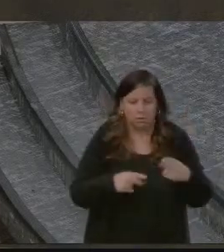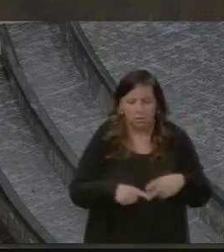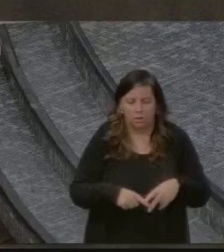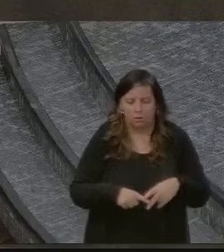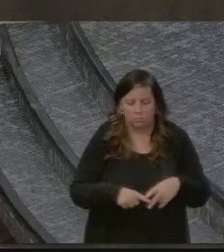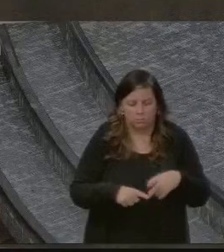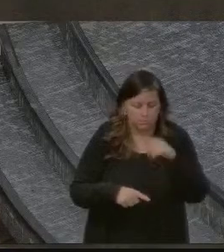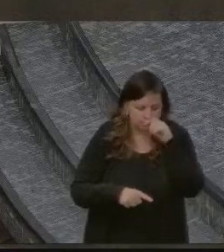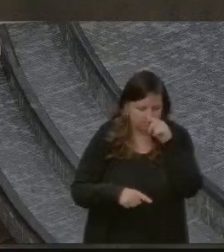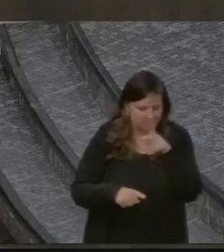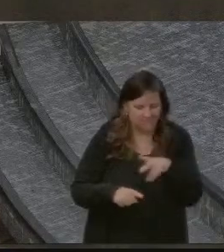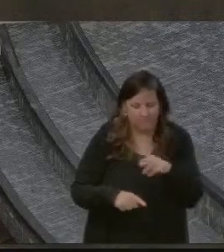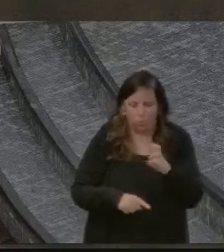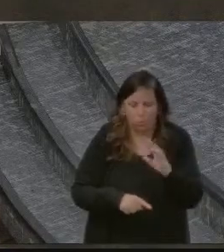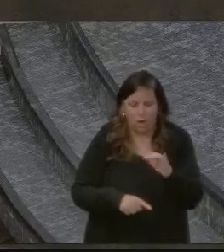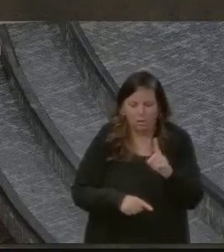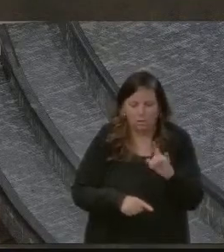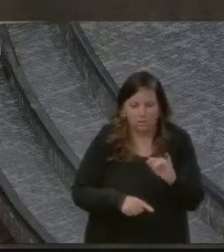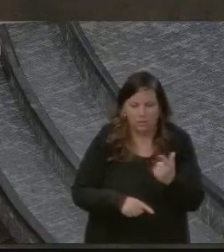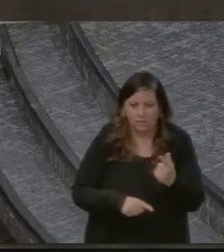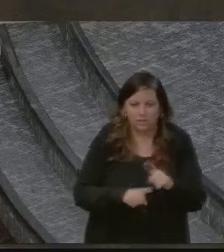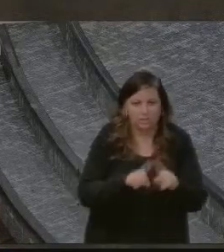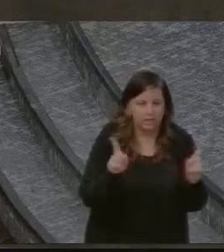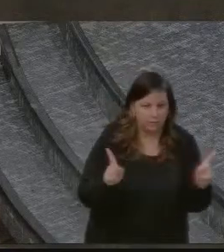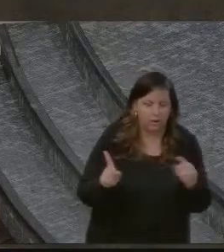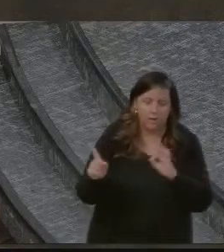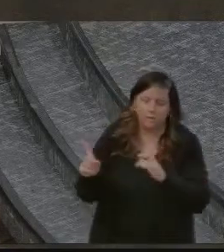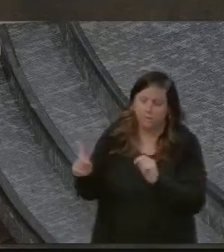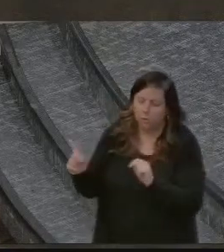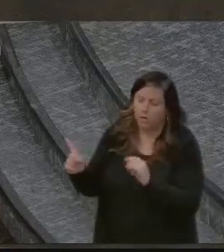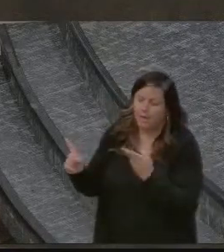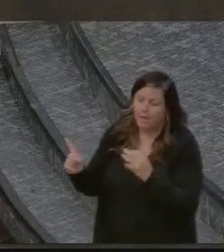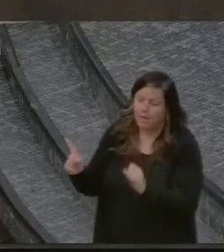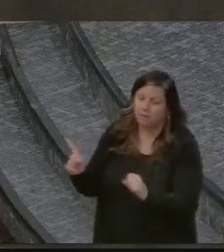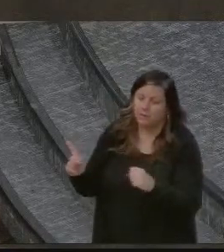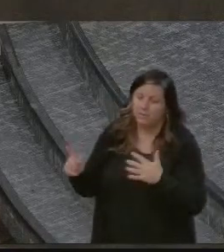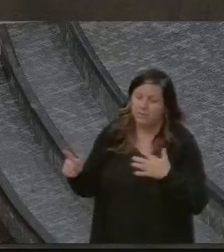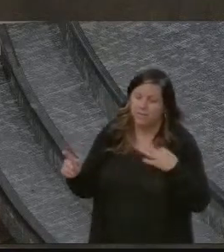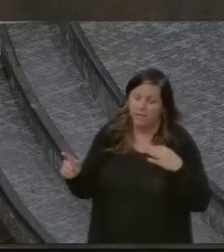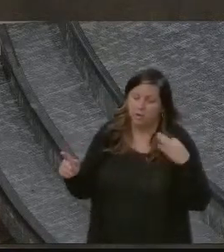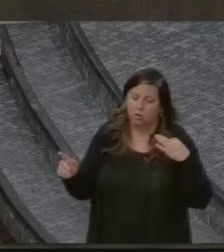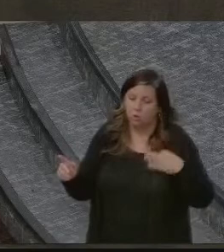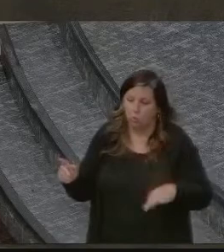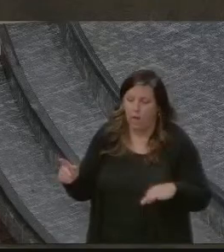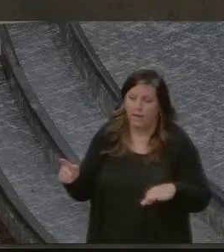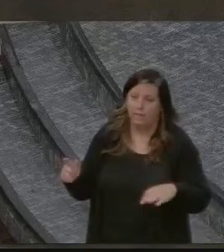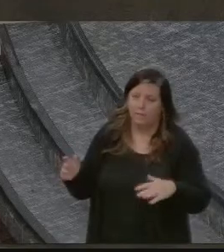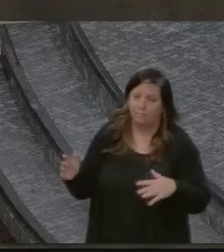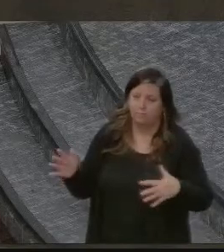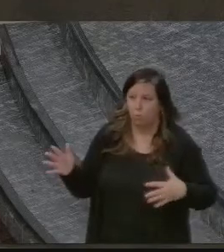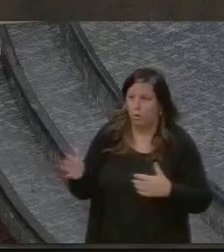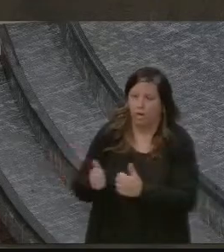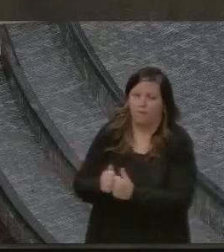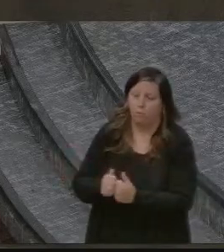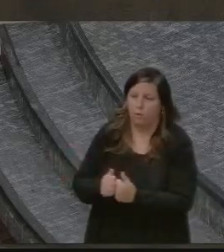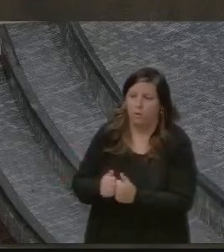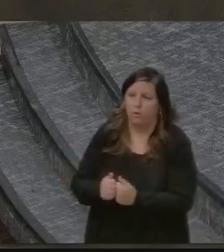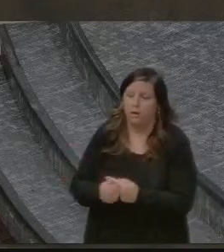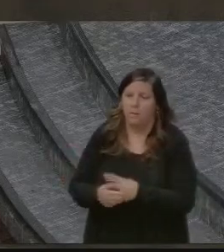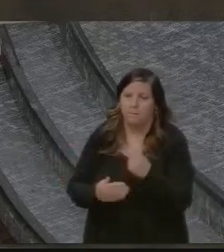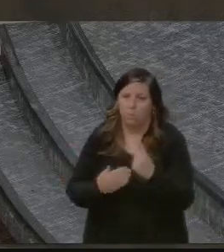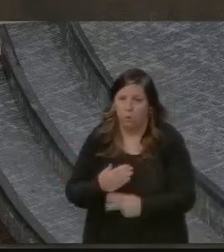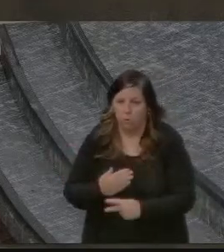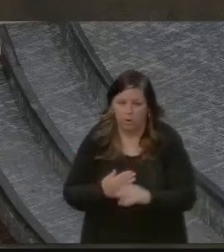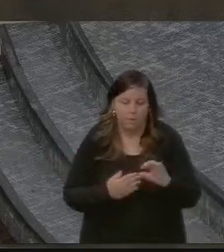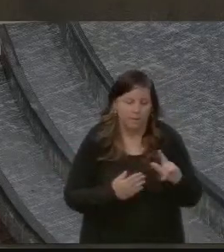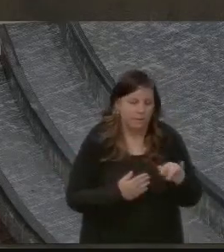different. Foothills is a credit recovery program. Classic City is a high school that students would have to withdraw